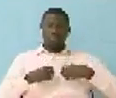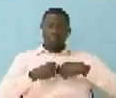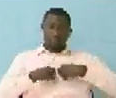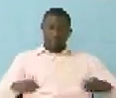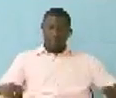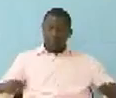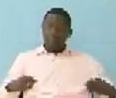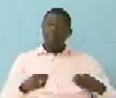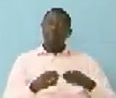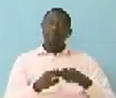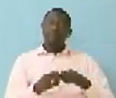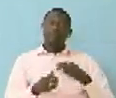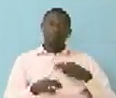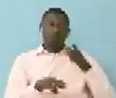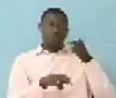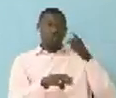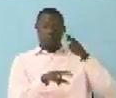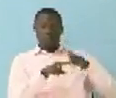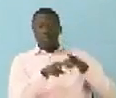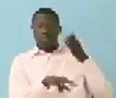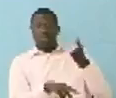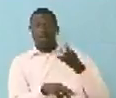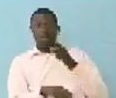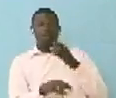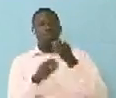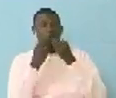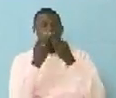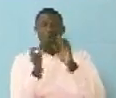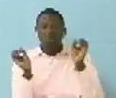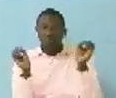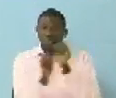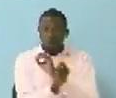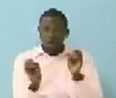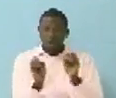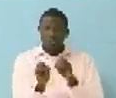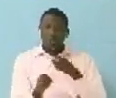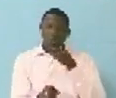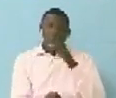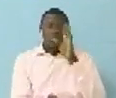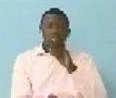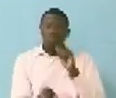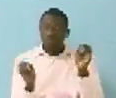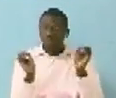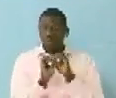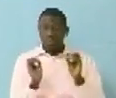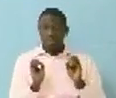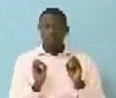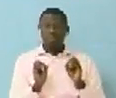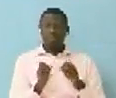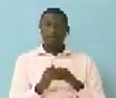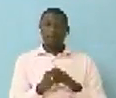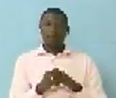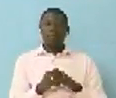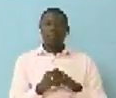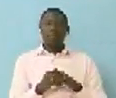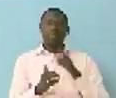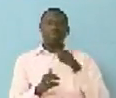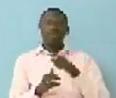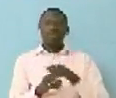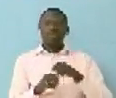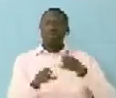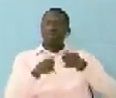You sat there. You said nothing. You did nothing. That is a